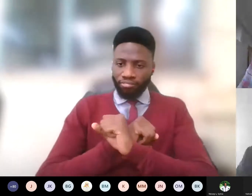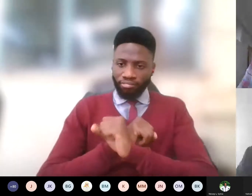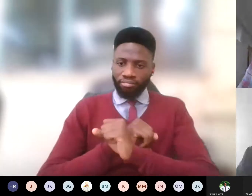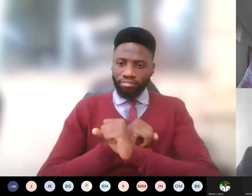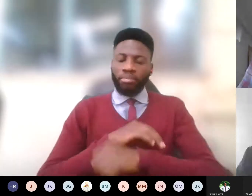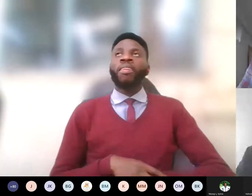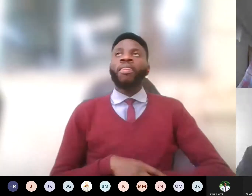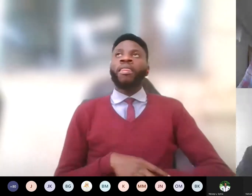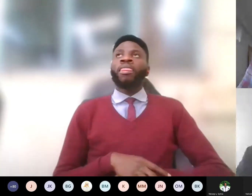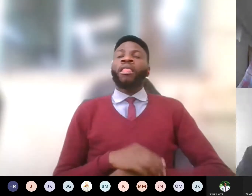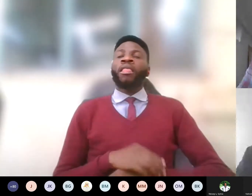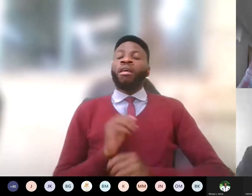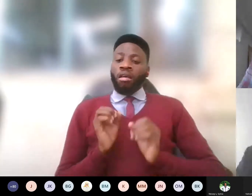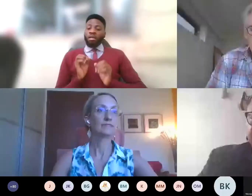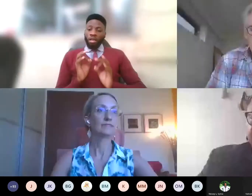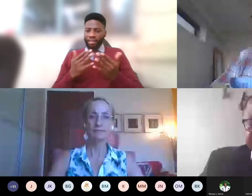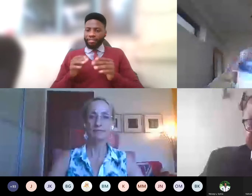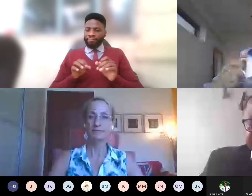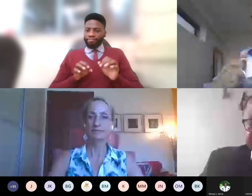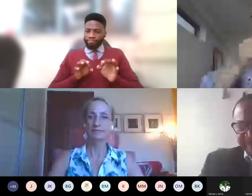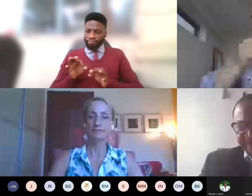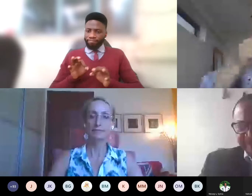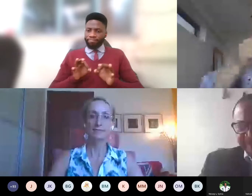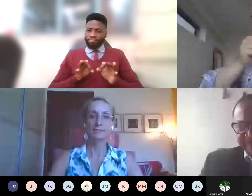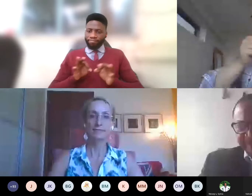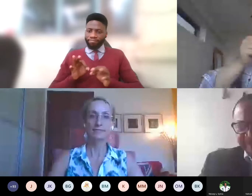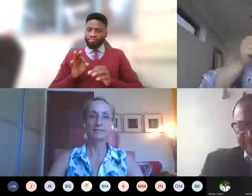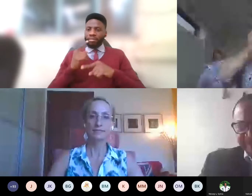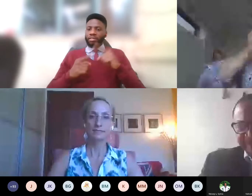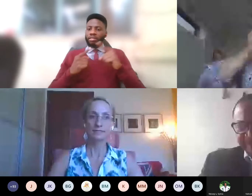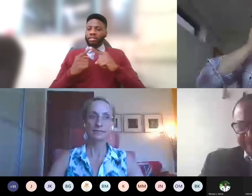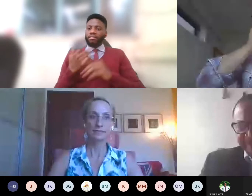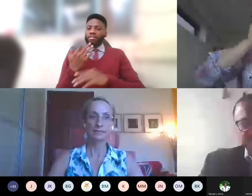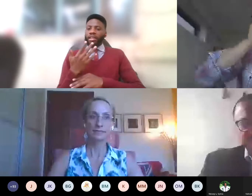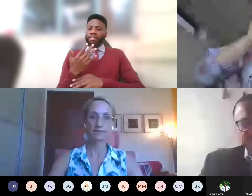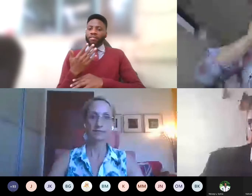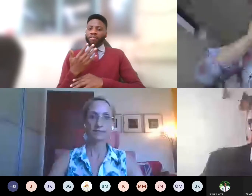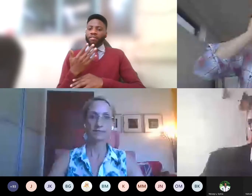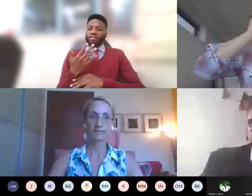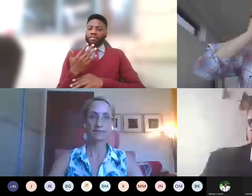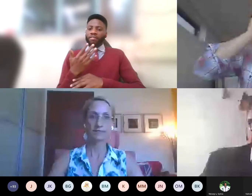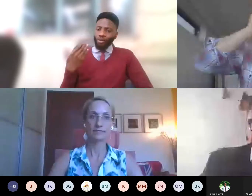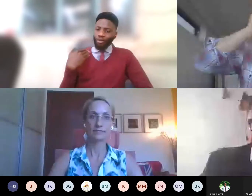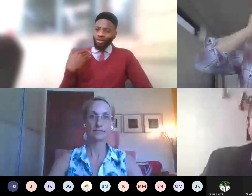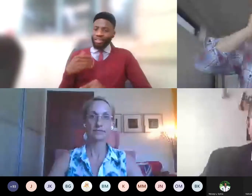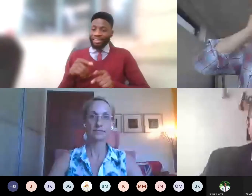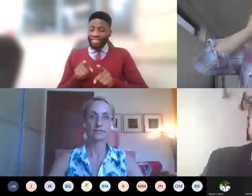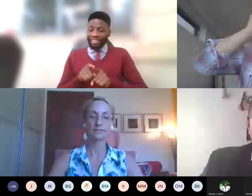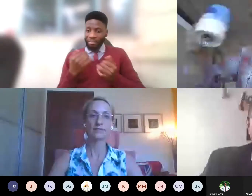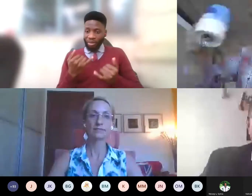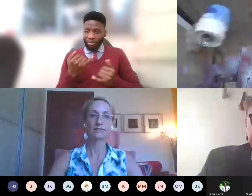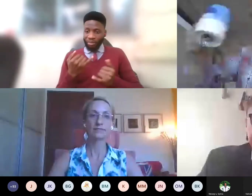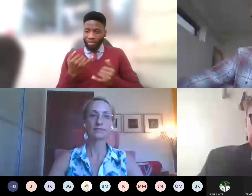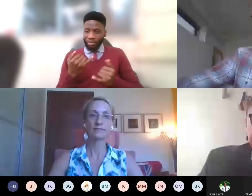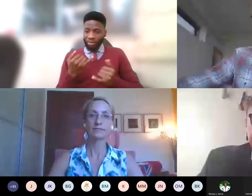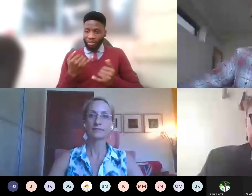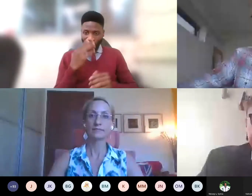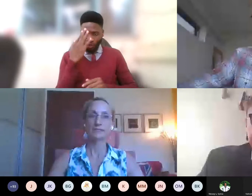Thank you, Steve, for the quick summary of what we do and a quick advice to the students as well. I take this pleasure to